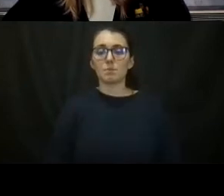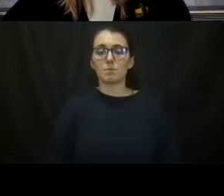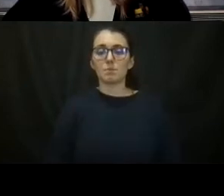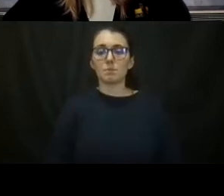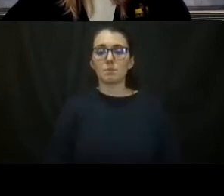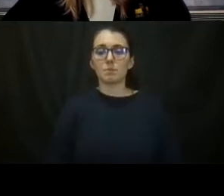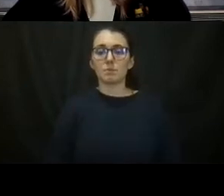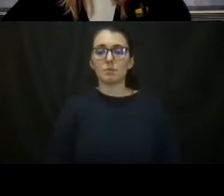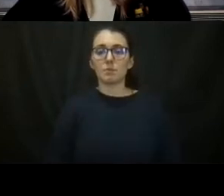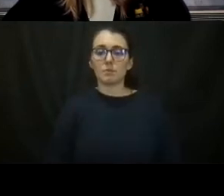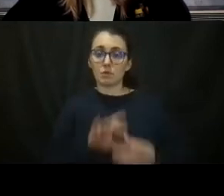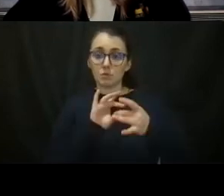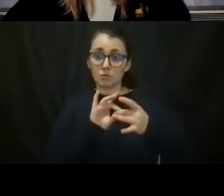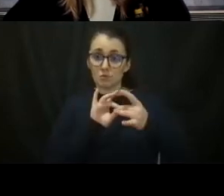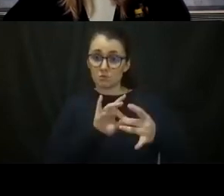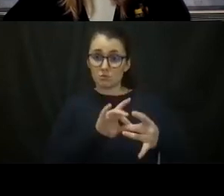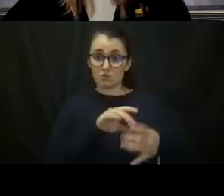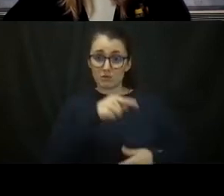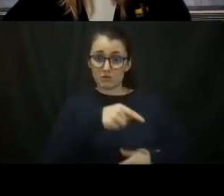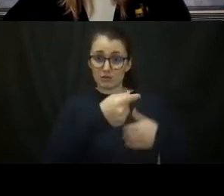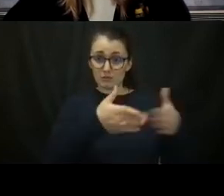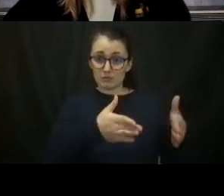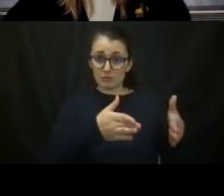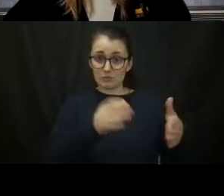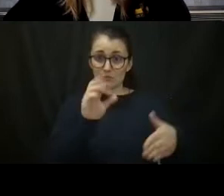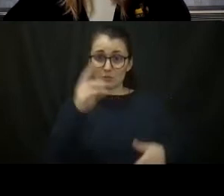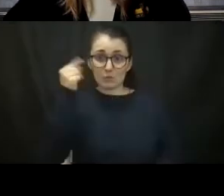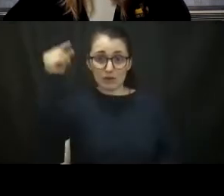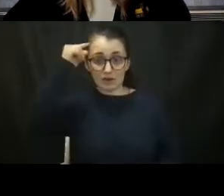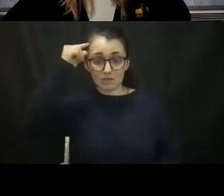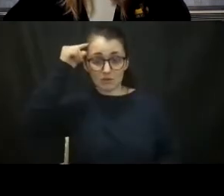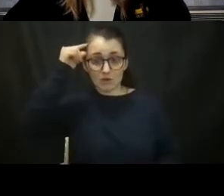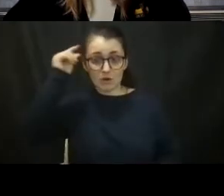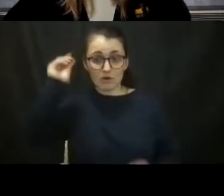related to this room or the governor's office? Ryan, do you have a hand?